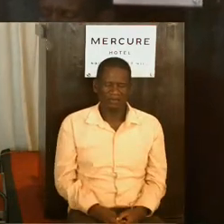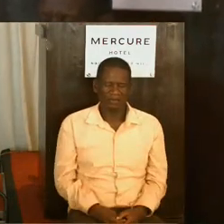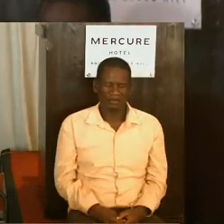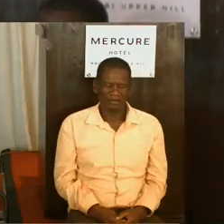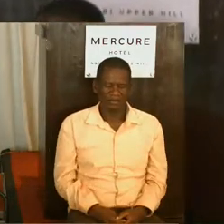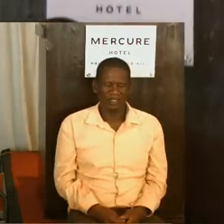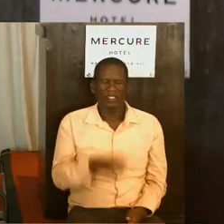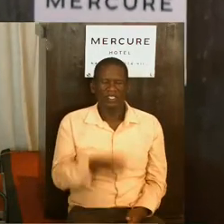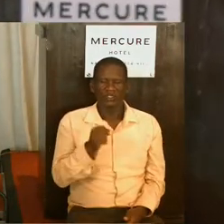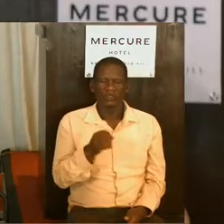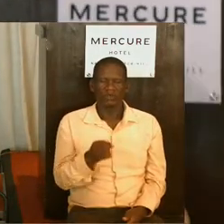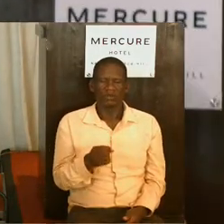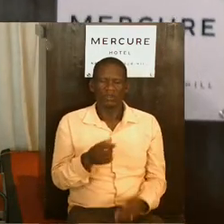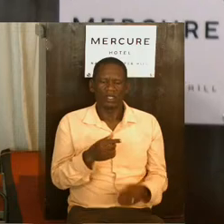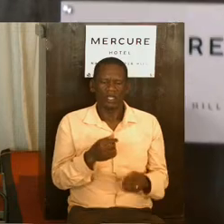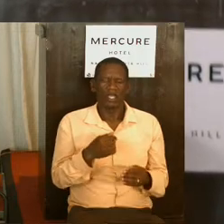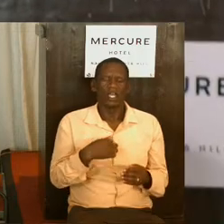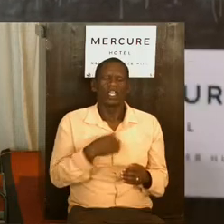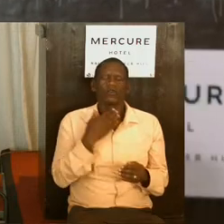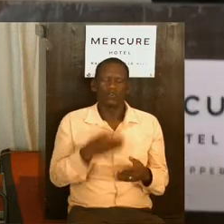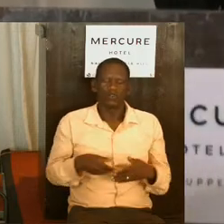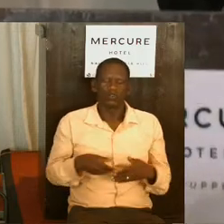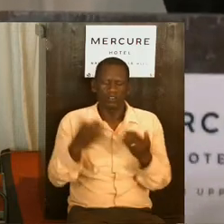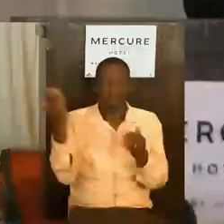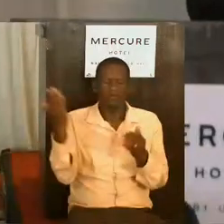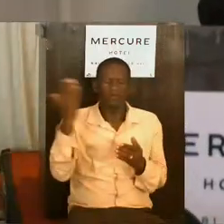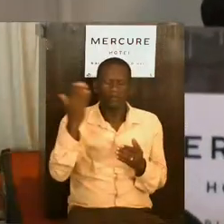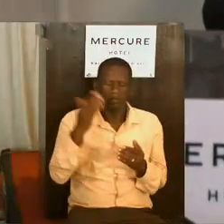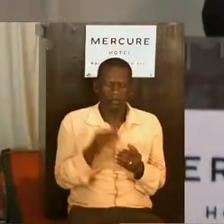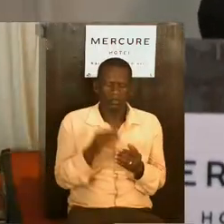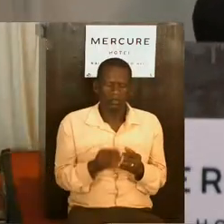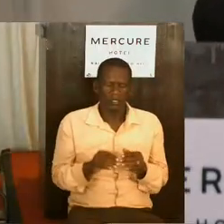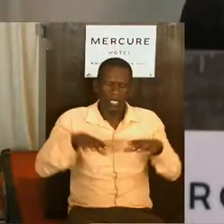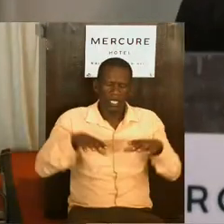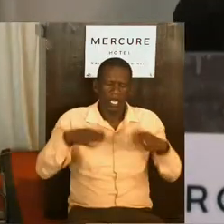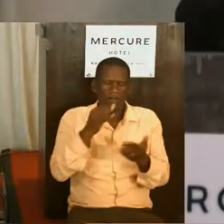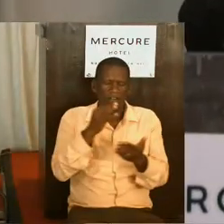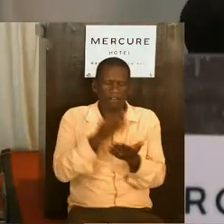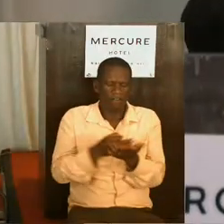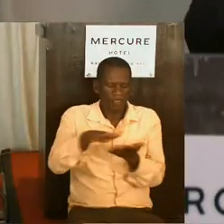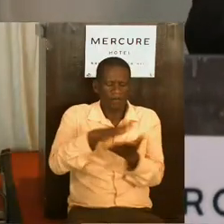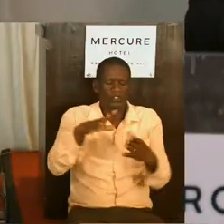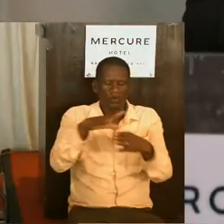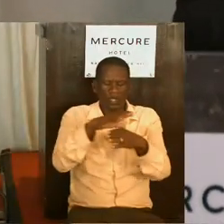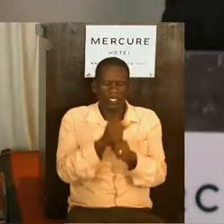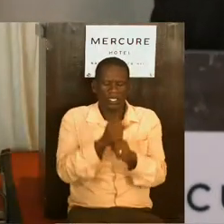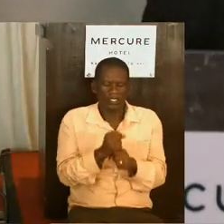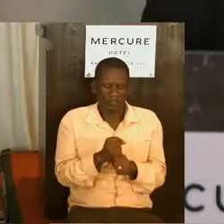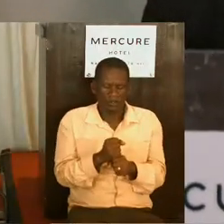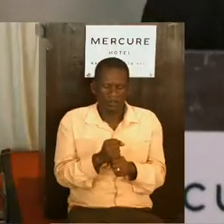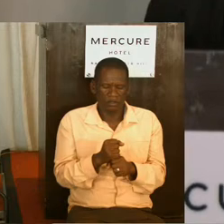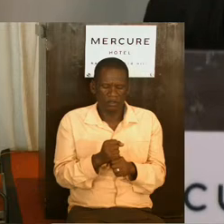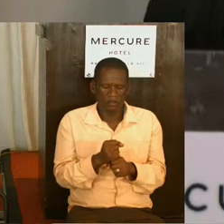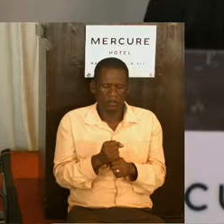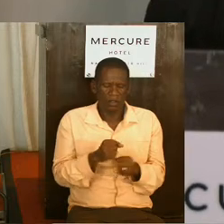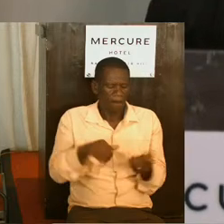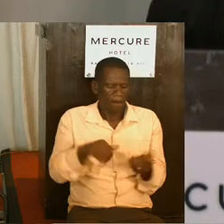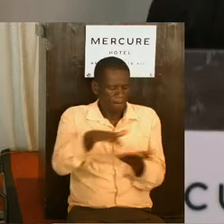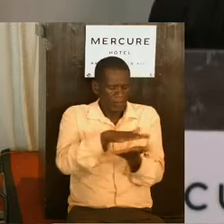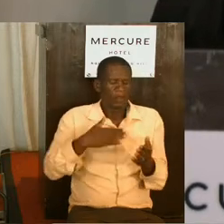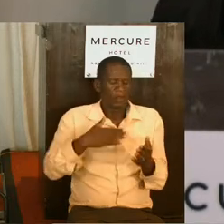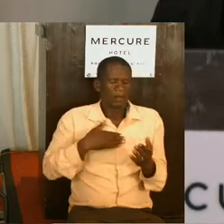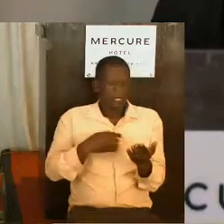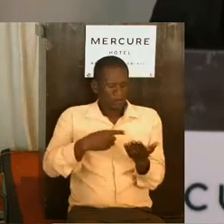so I'm going to give a presentation on a faith-based organization uh basing